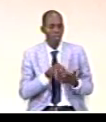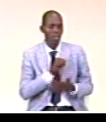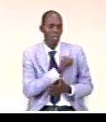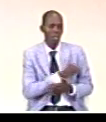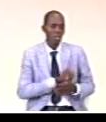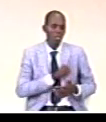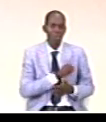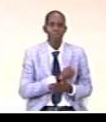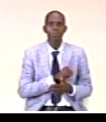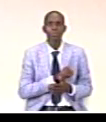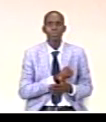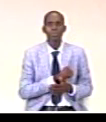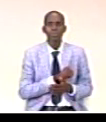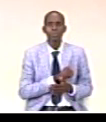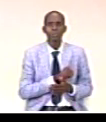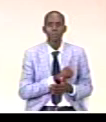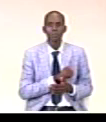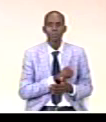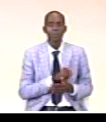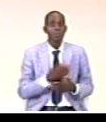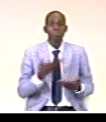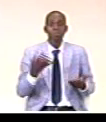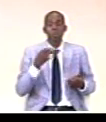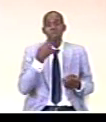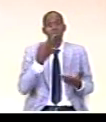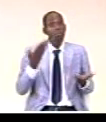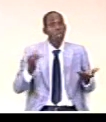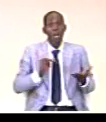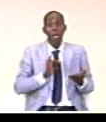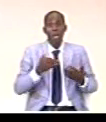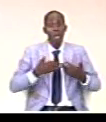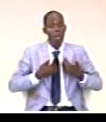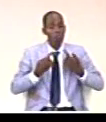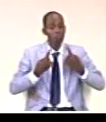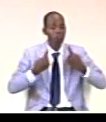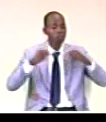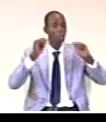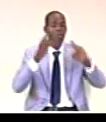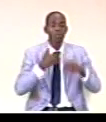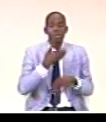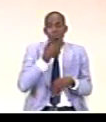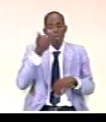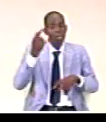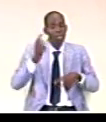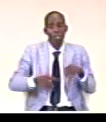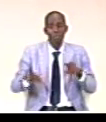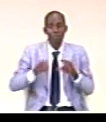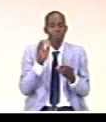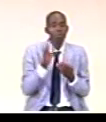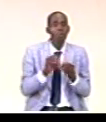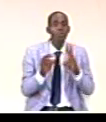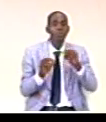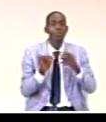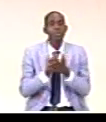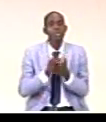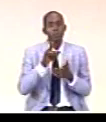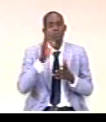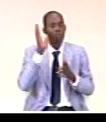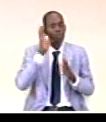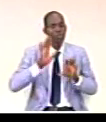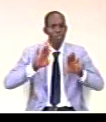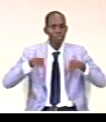This attitude of, I'll just do the best I can. No, I will give everything. I will do the best for the Lord. Not